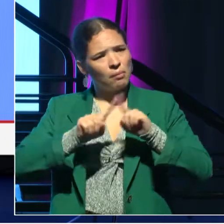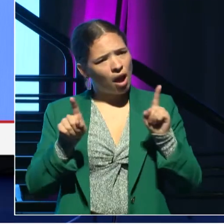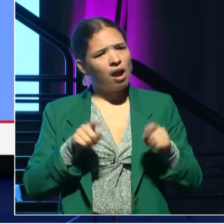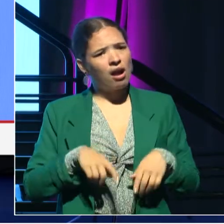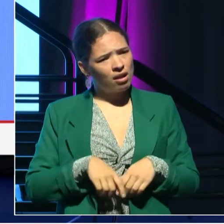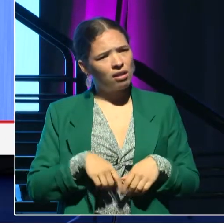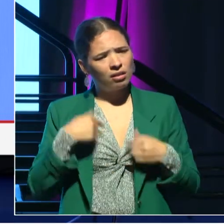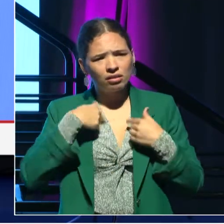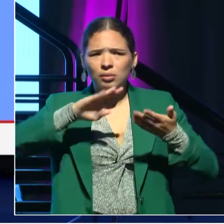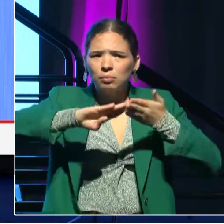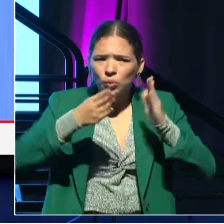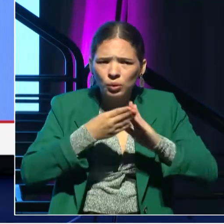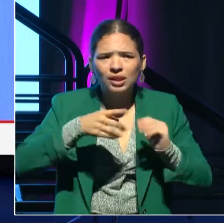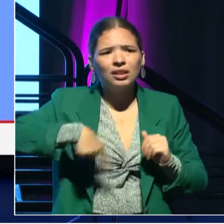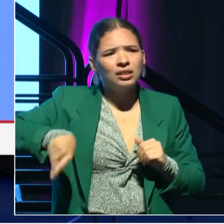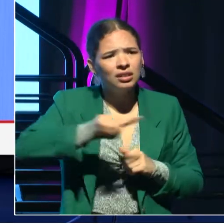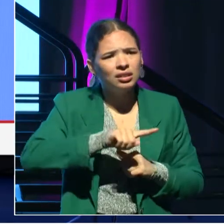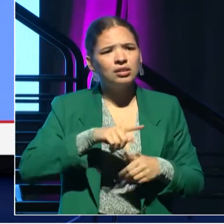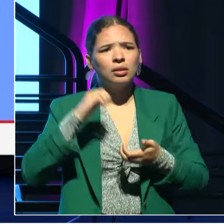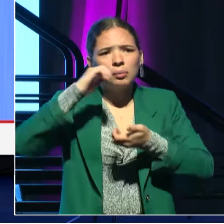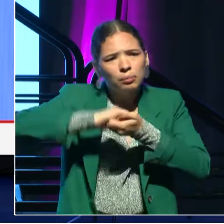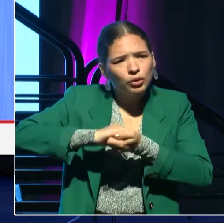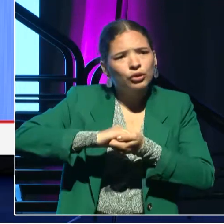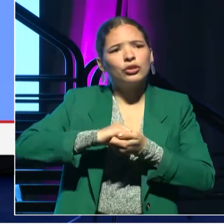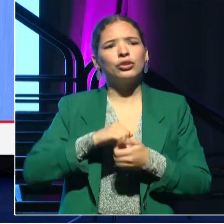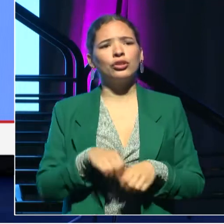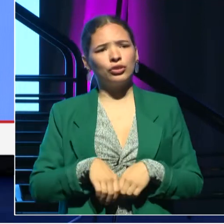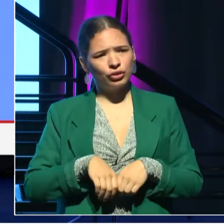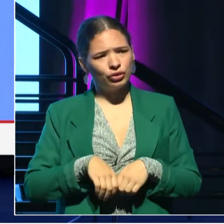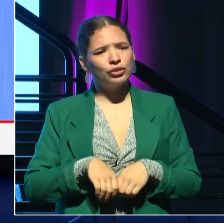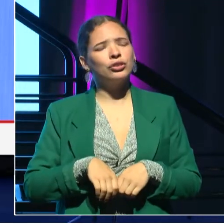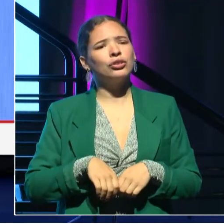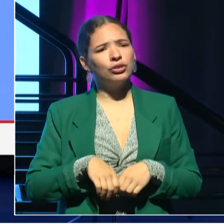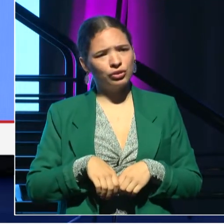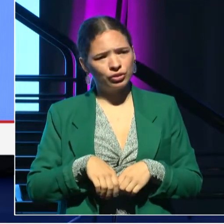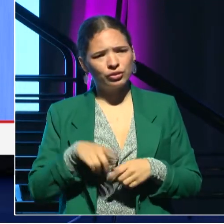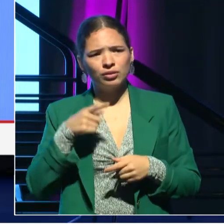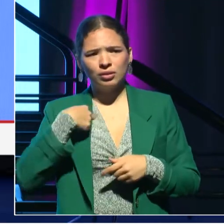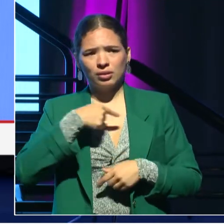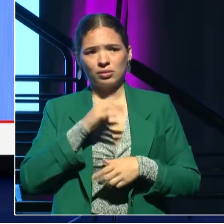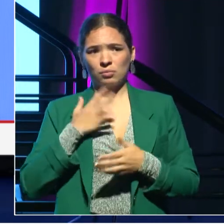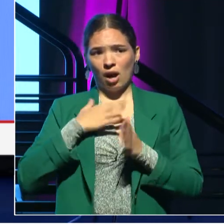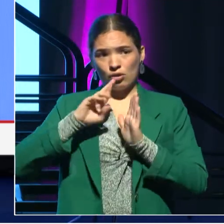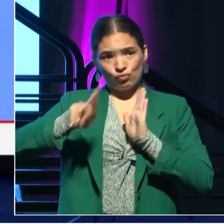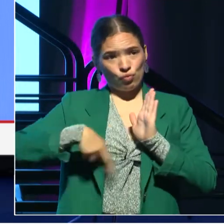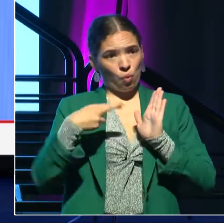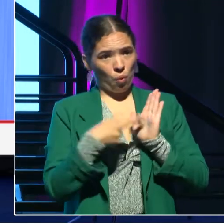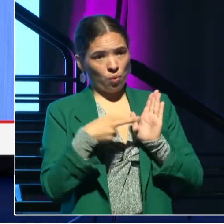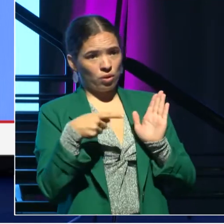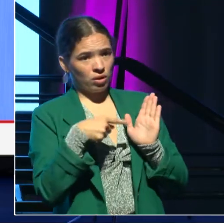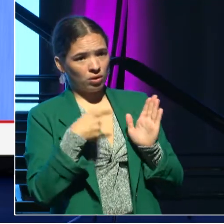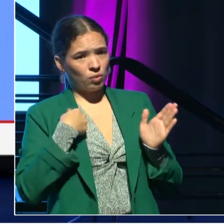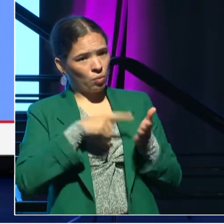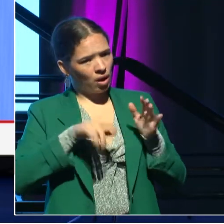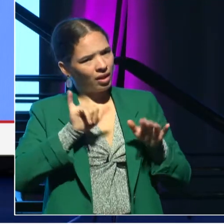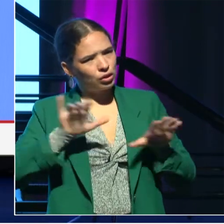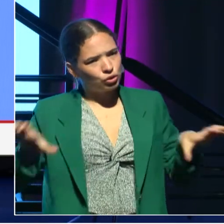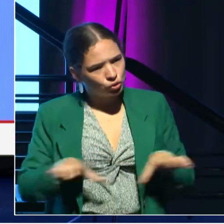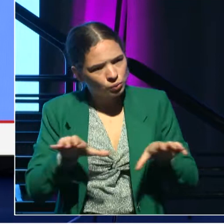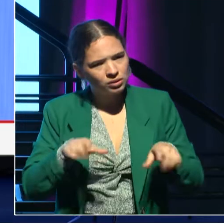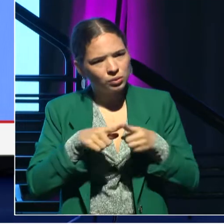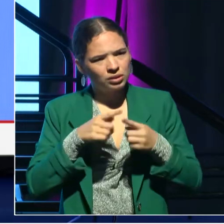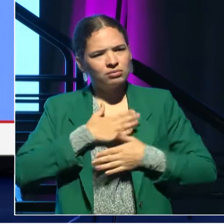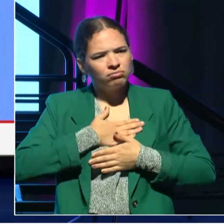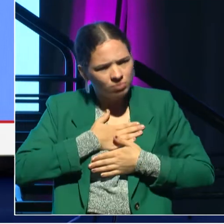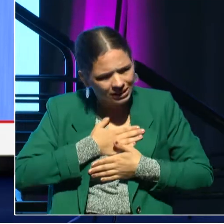collaborator, but the role that equips and empowers me to do all of these with the highest level of compassion